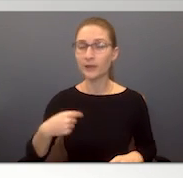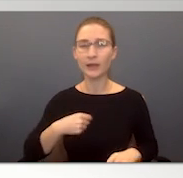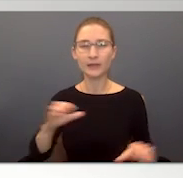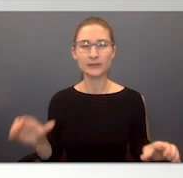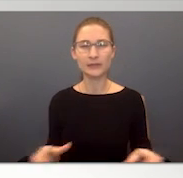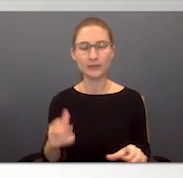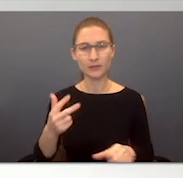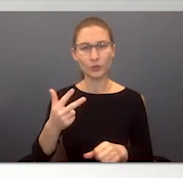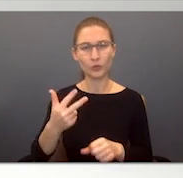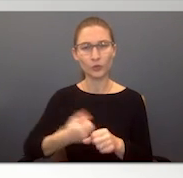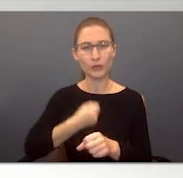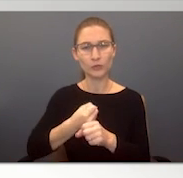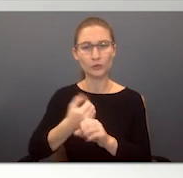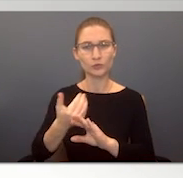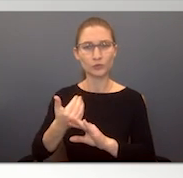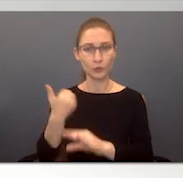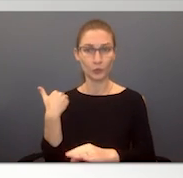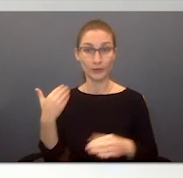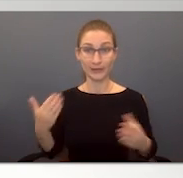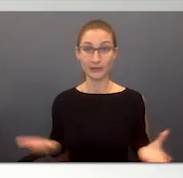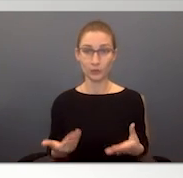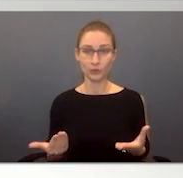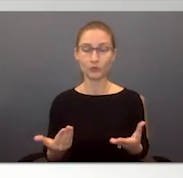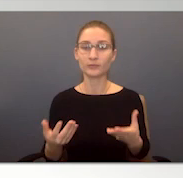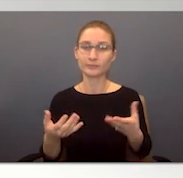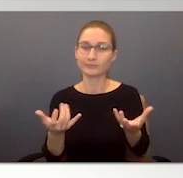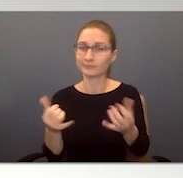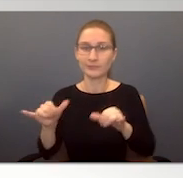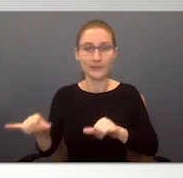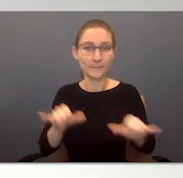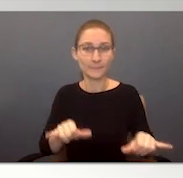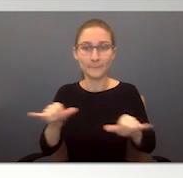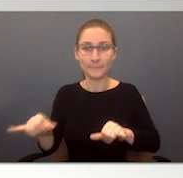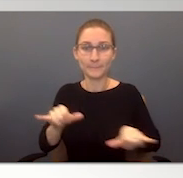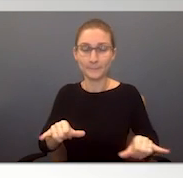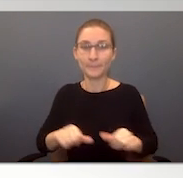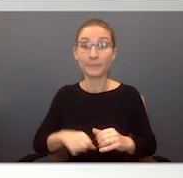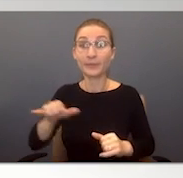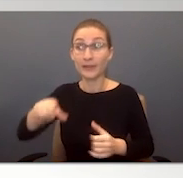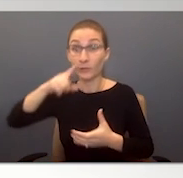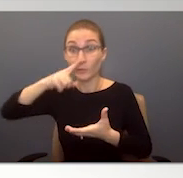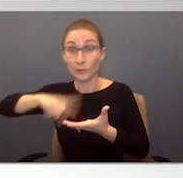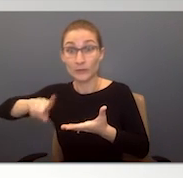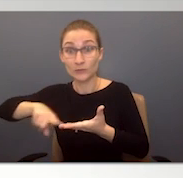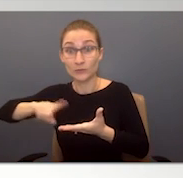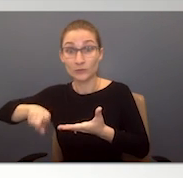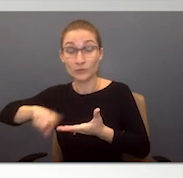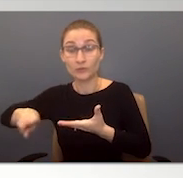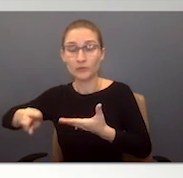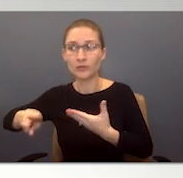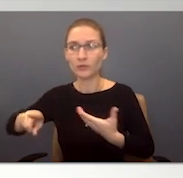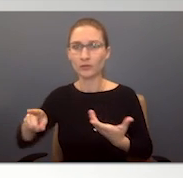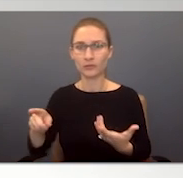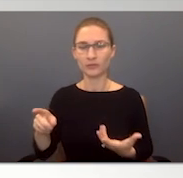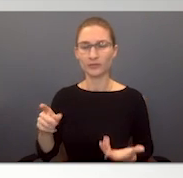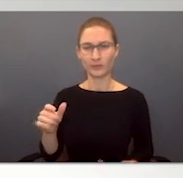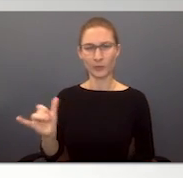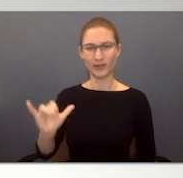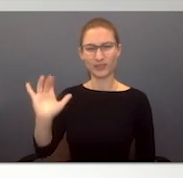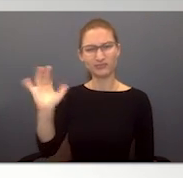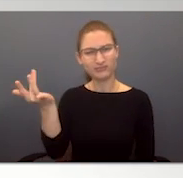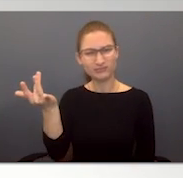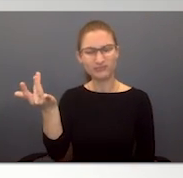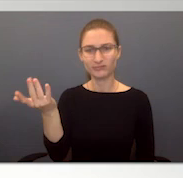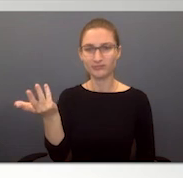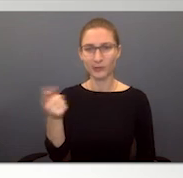this 3 years ago now here, and it was the same thing. When I did the research to do this, they